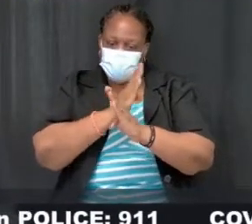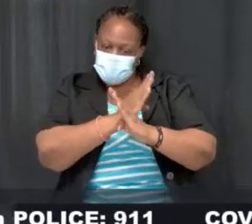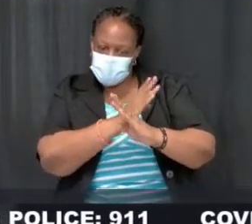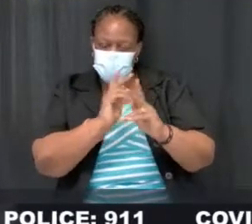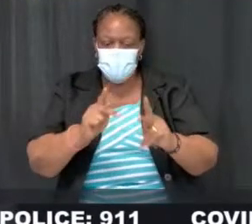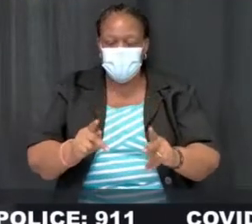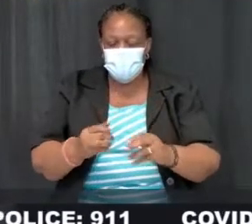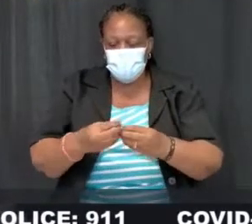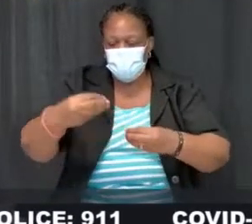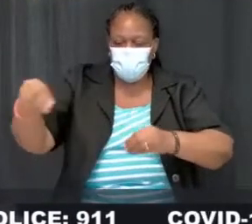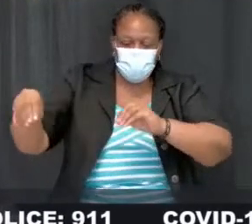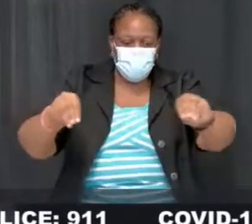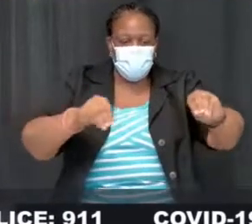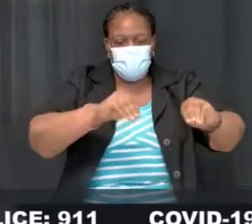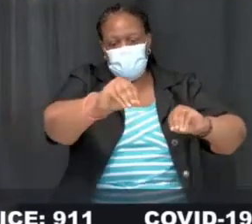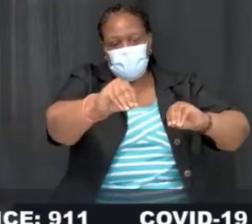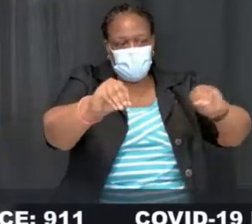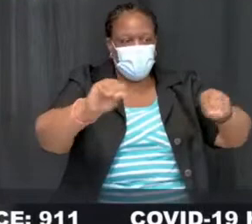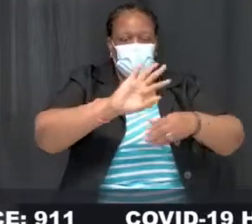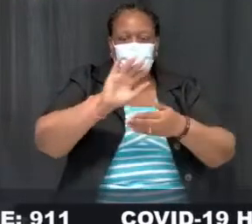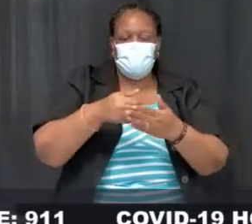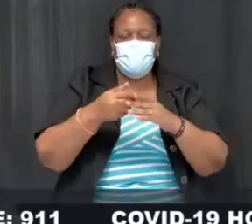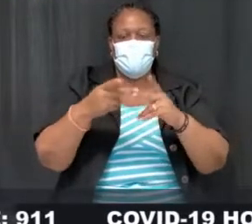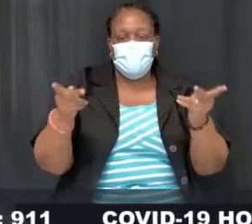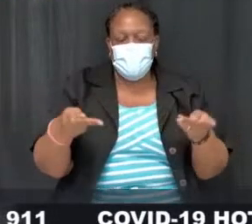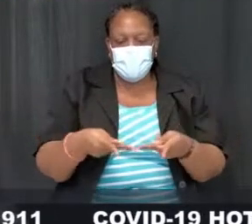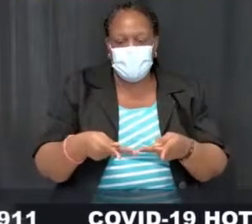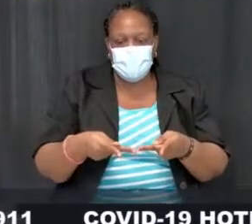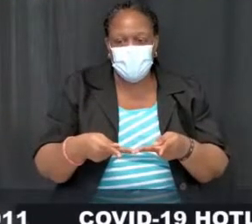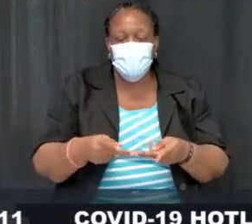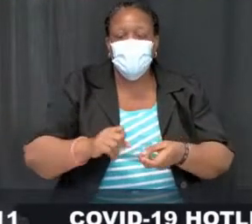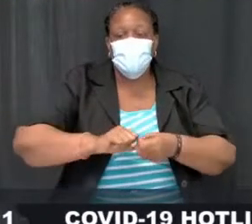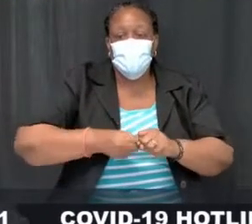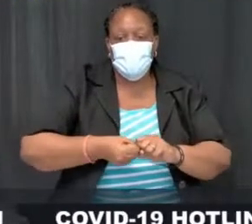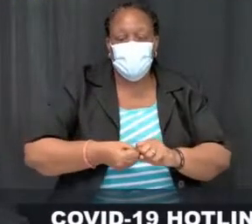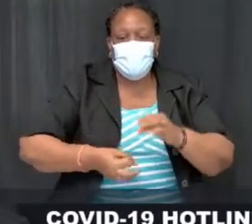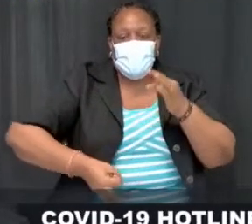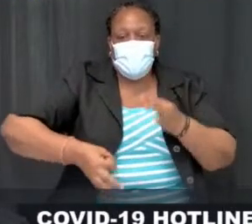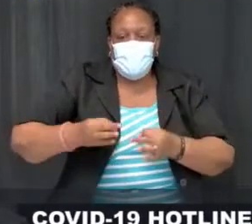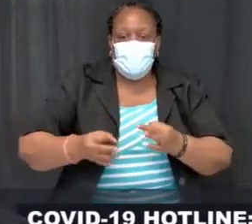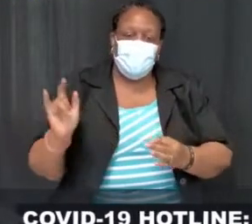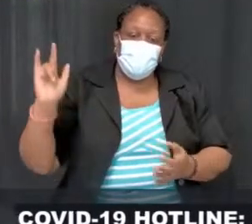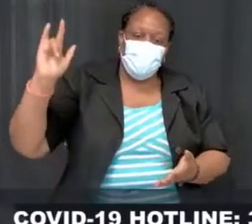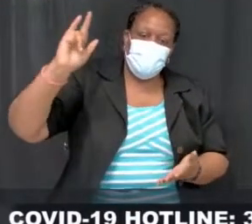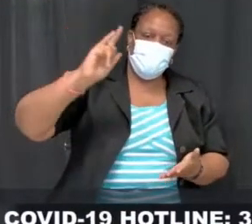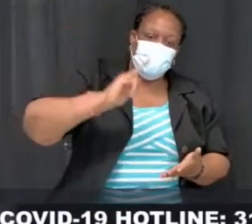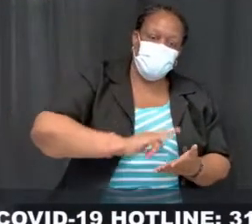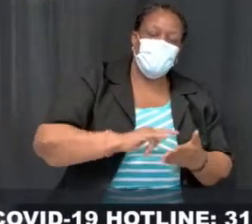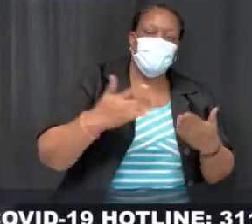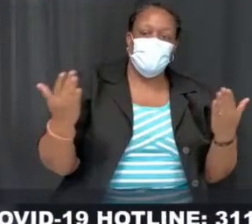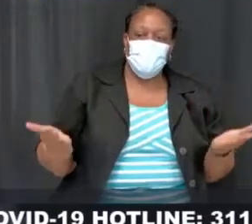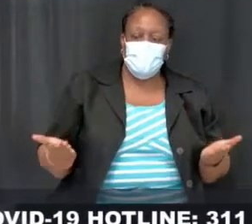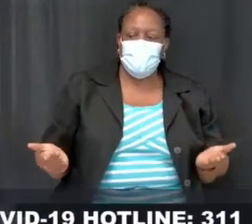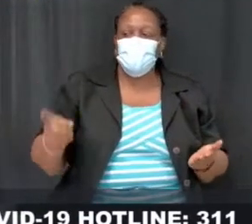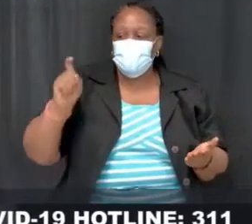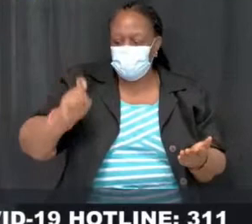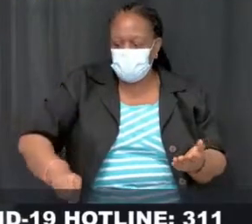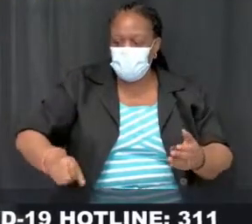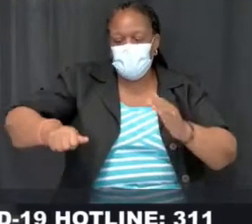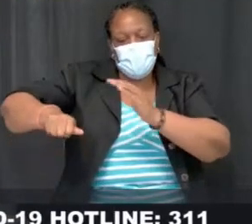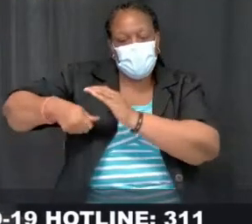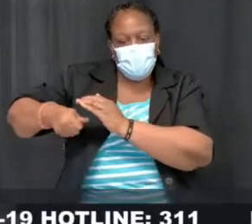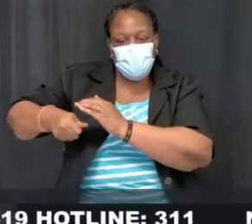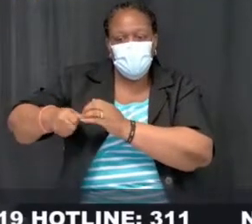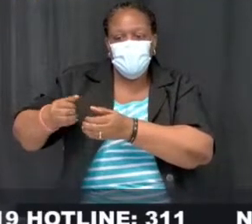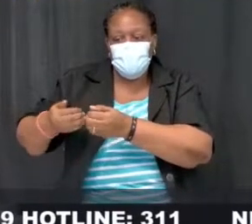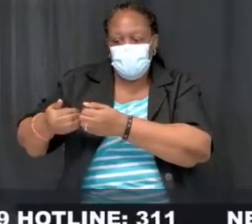disease, such as COVID-19, or who may have traveled from a country that is considered a hotspot for the virus, to see if